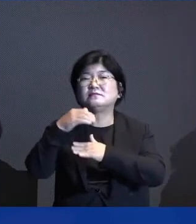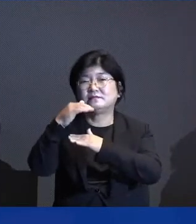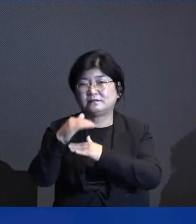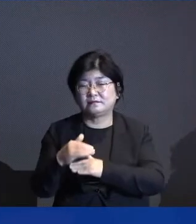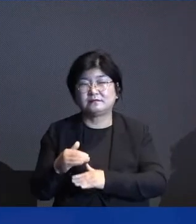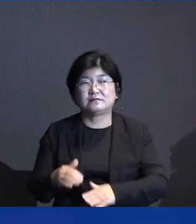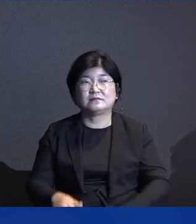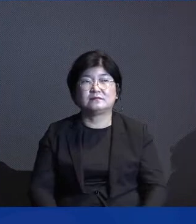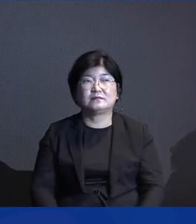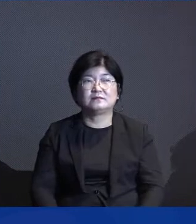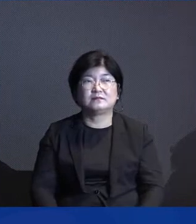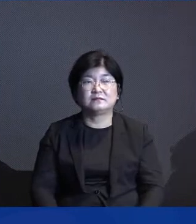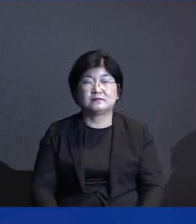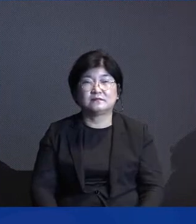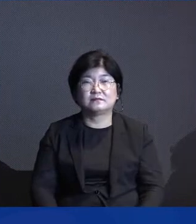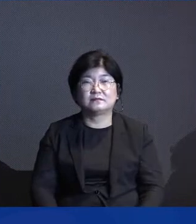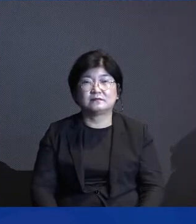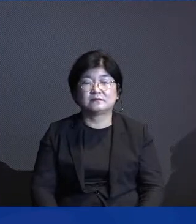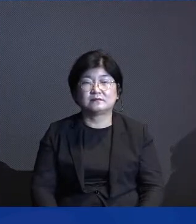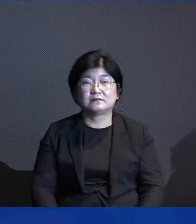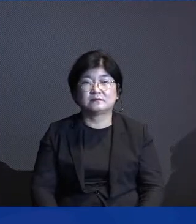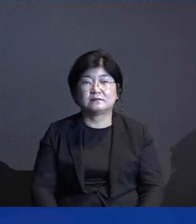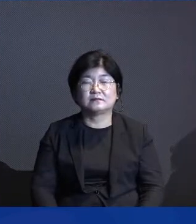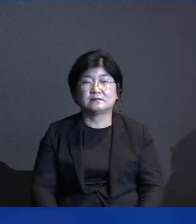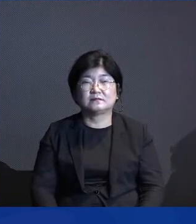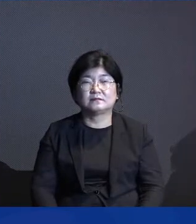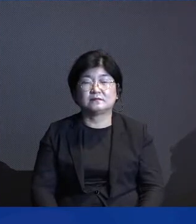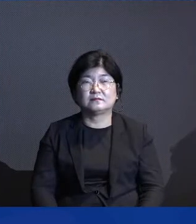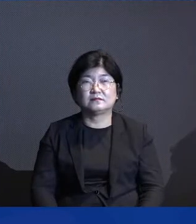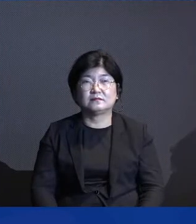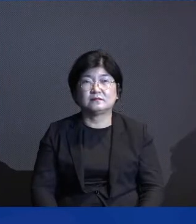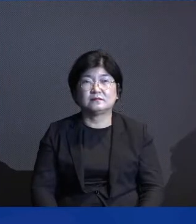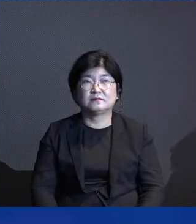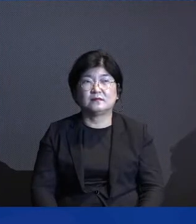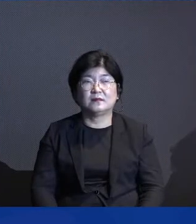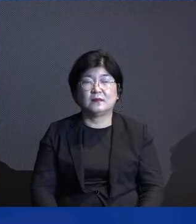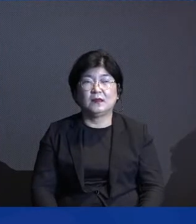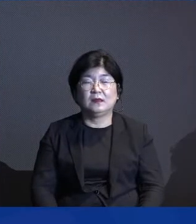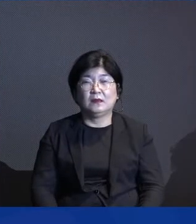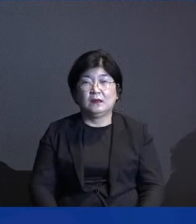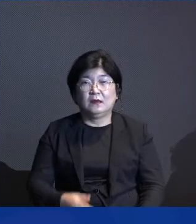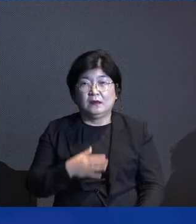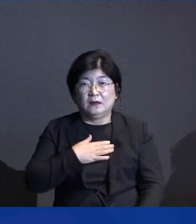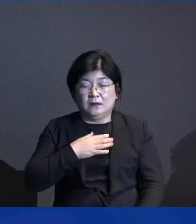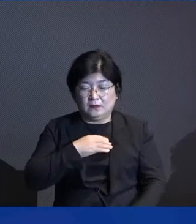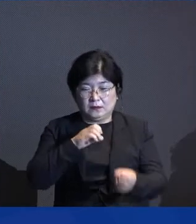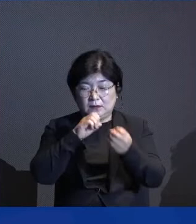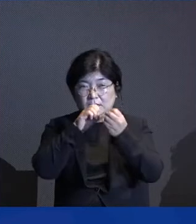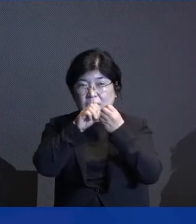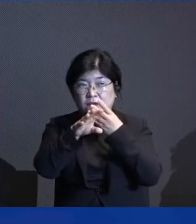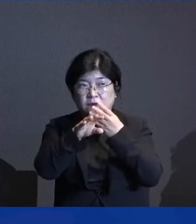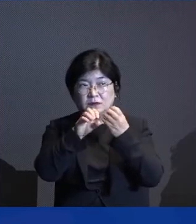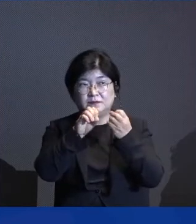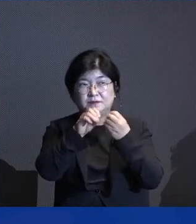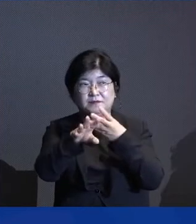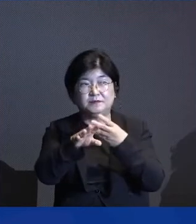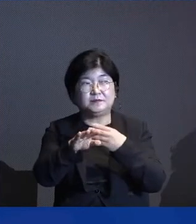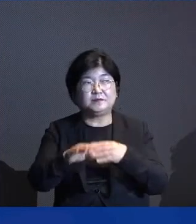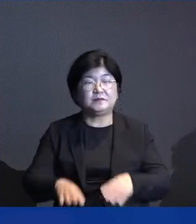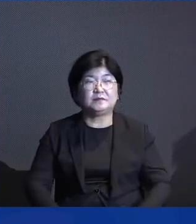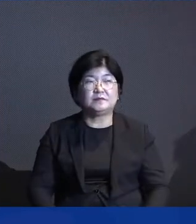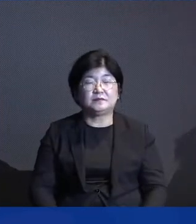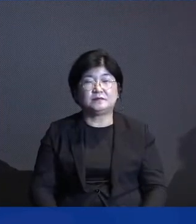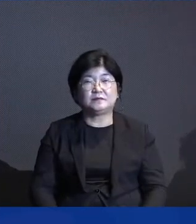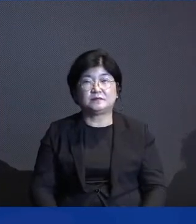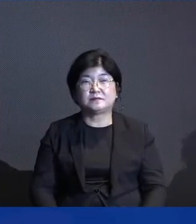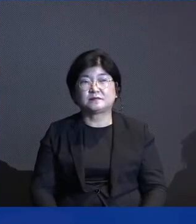not about that my answer is more about how I think it's more about the question, and it's more about how we all